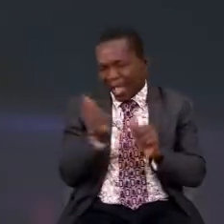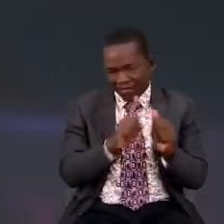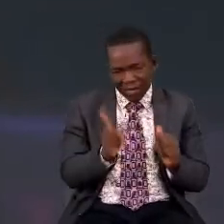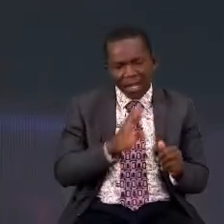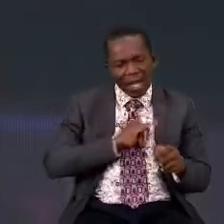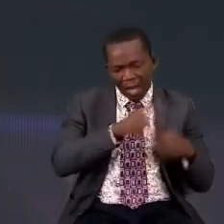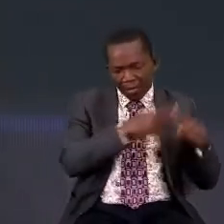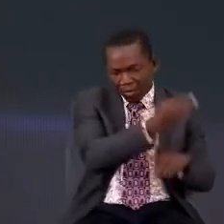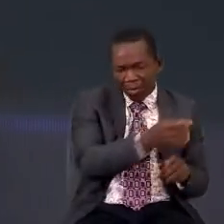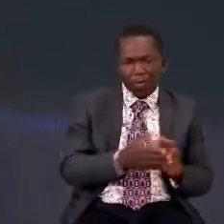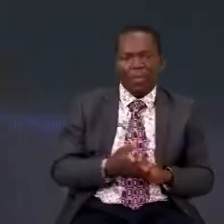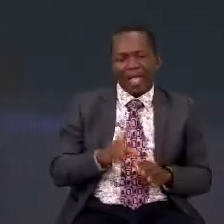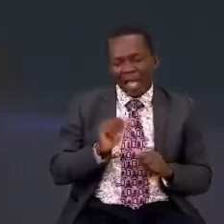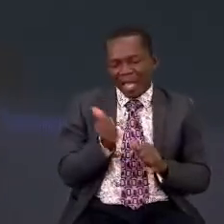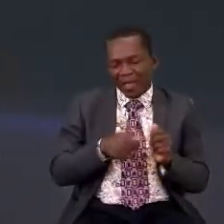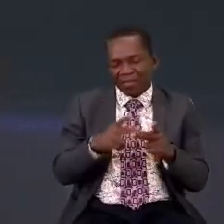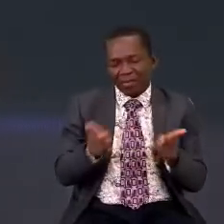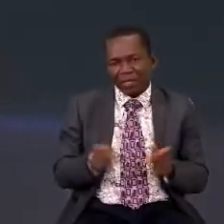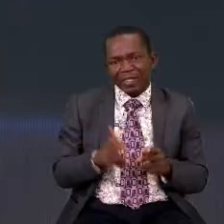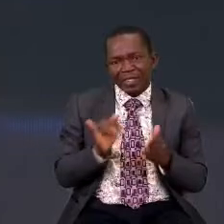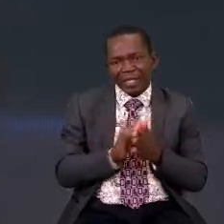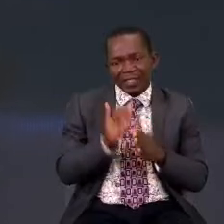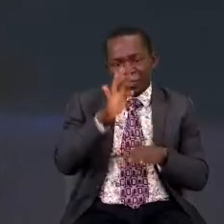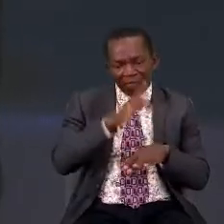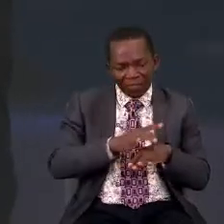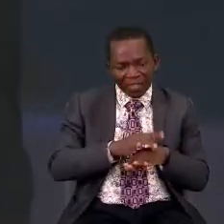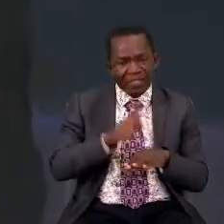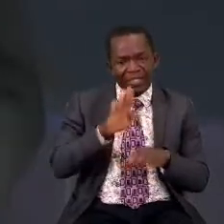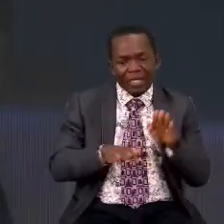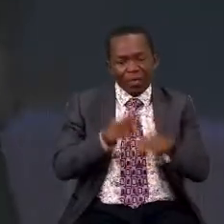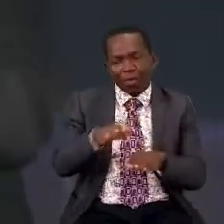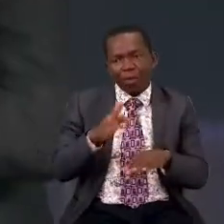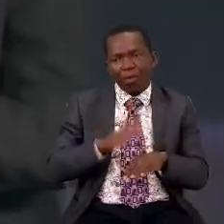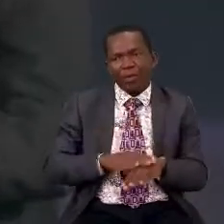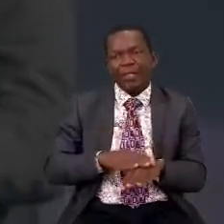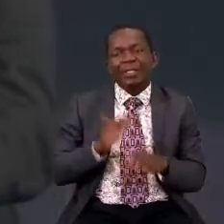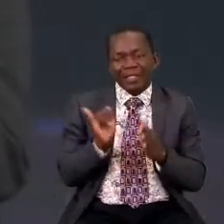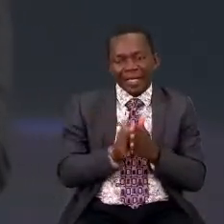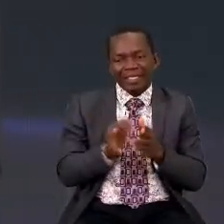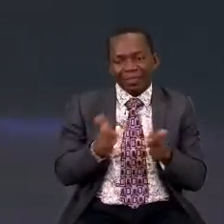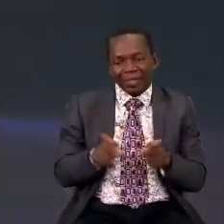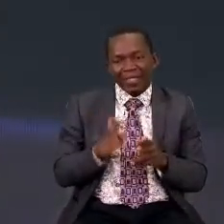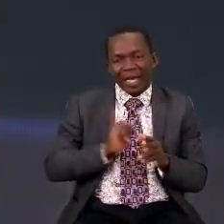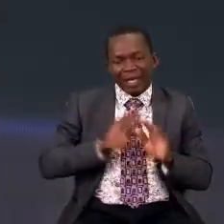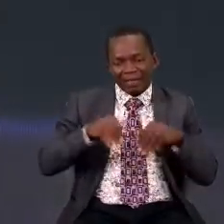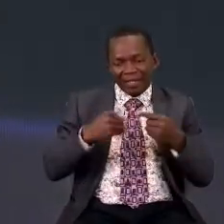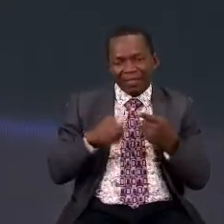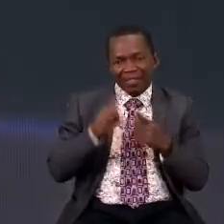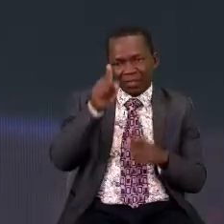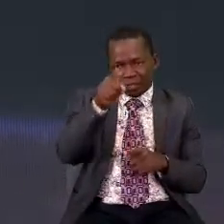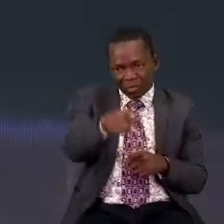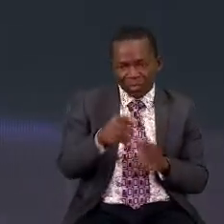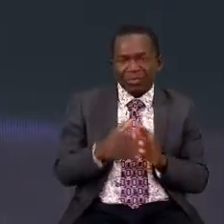have I given unto you, as I said unto Moses. And then he tells us, look at verse